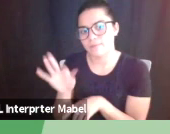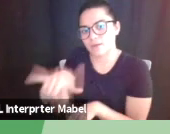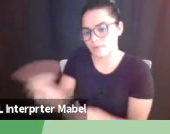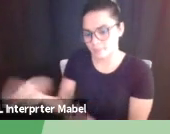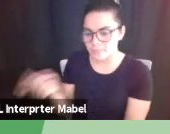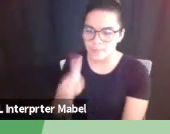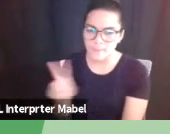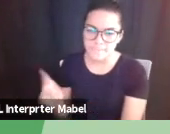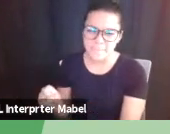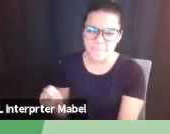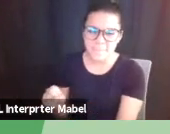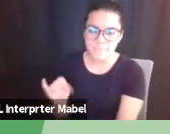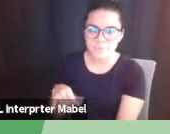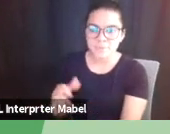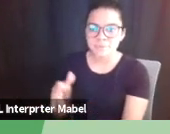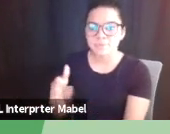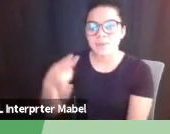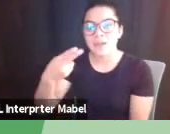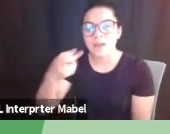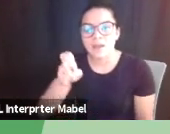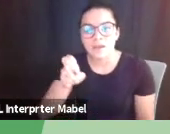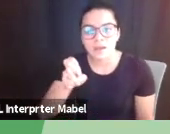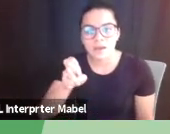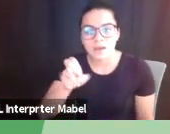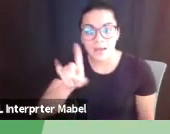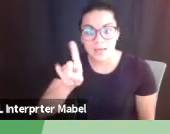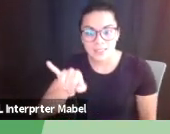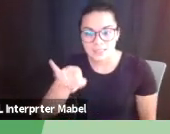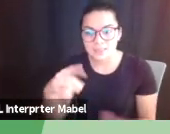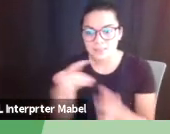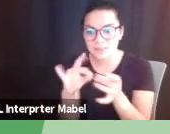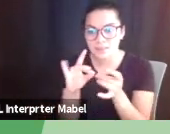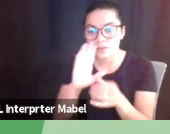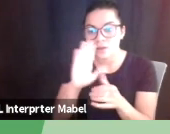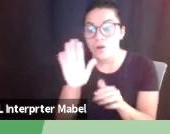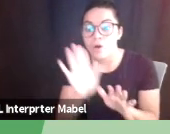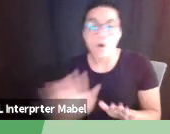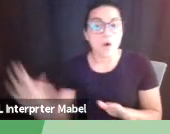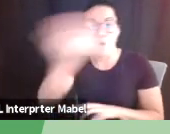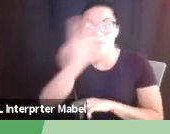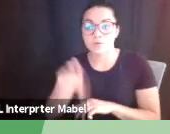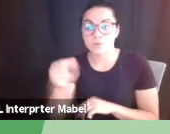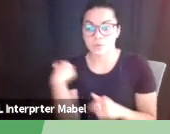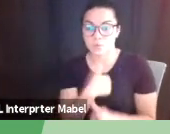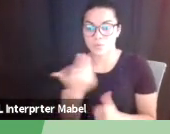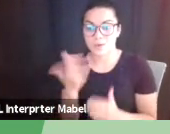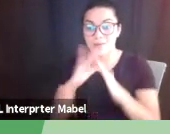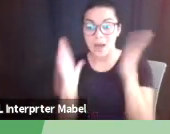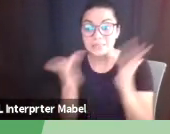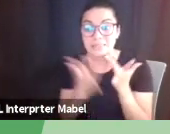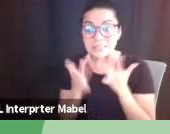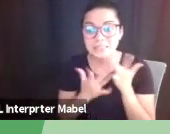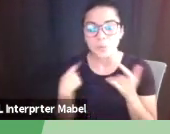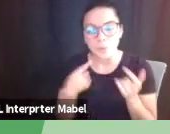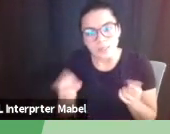And Heidi says, all across the United States, we have a housing shortage. We need more housing that is